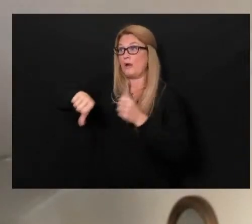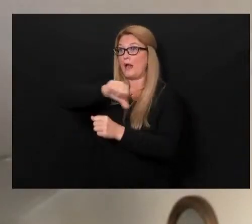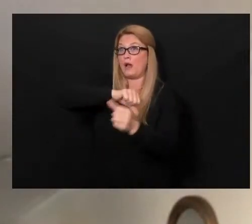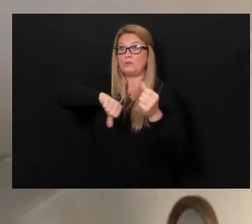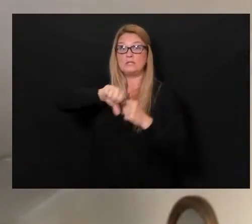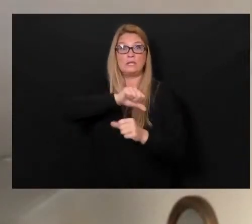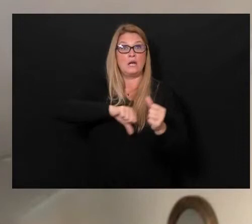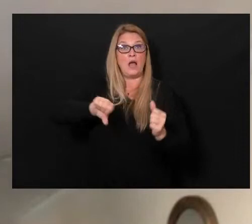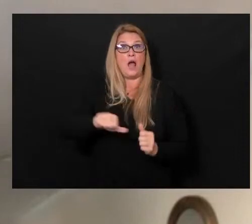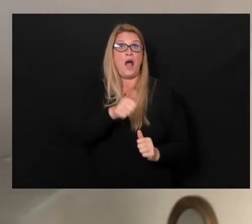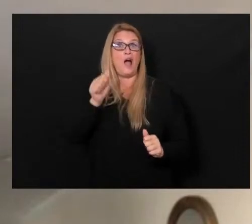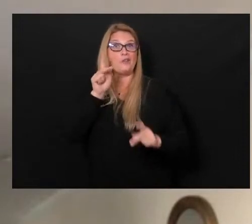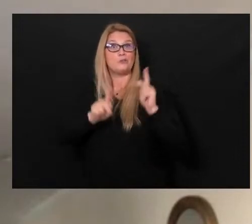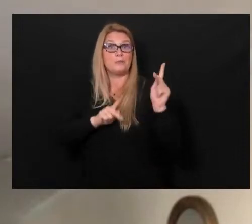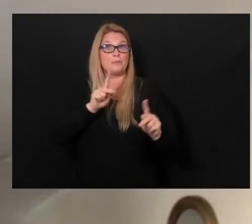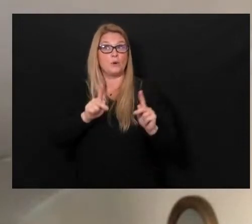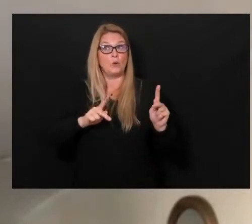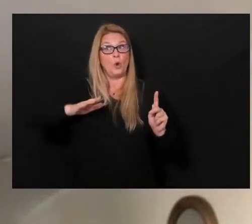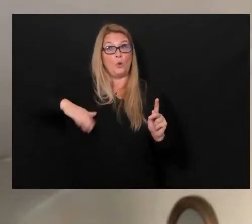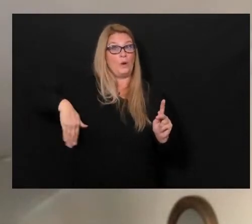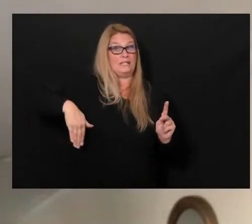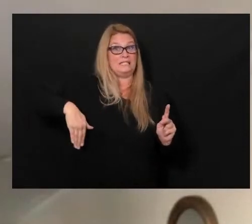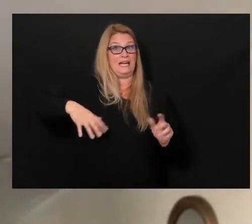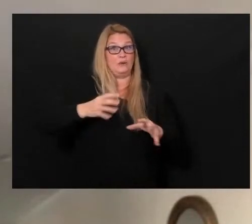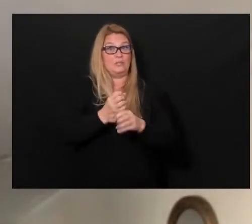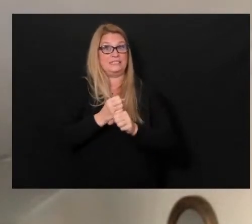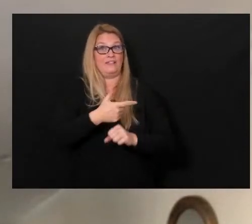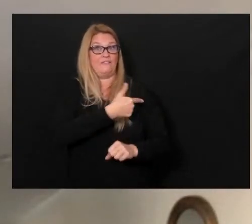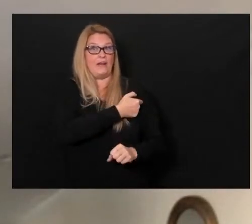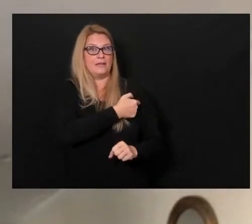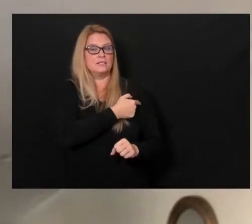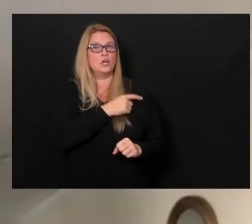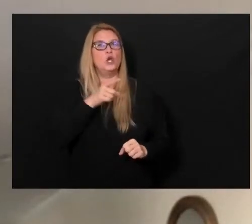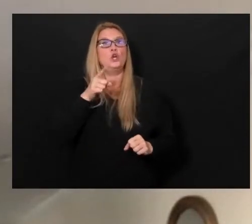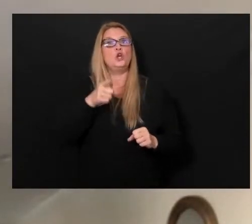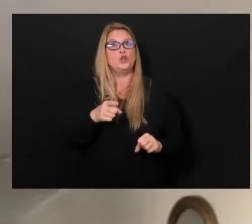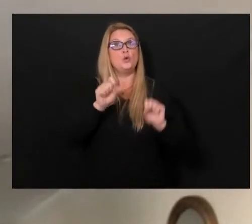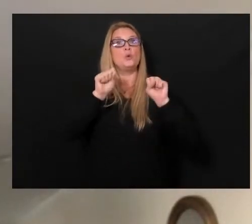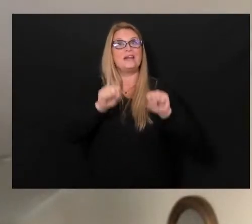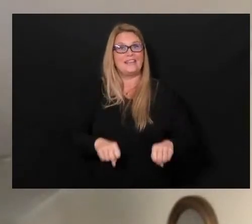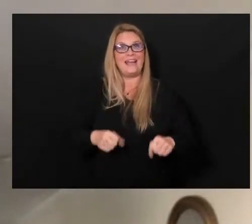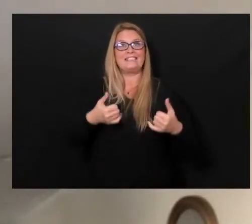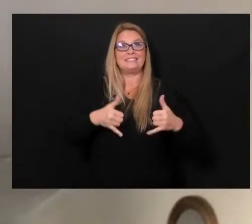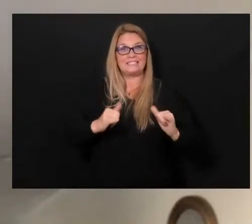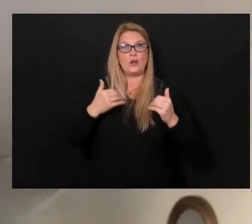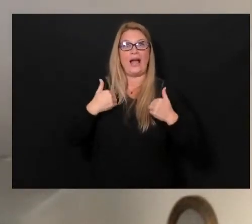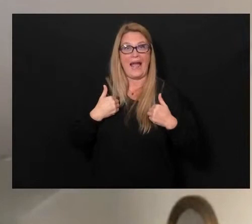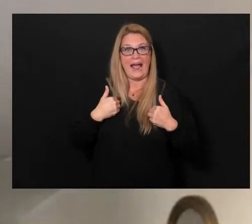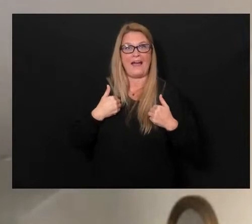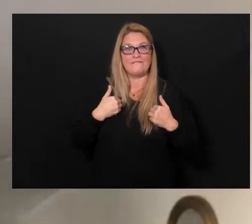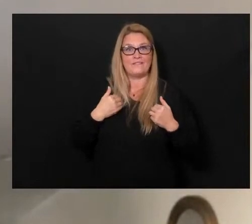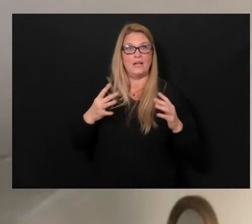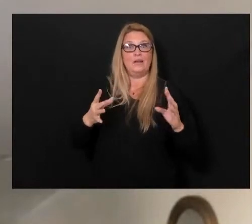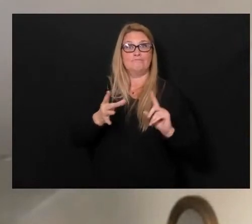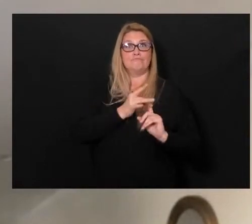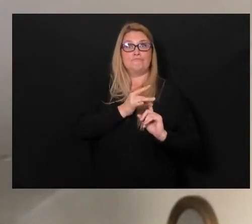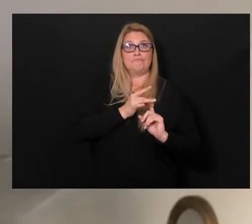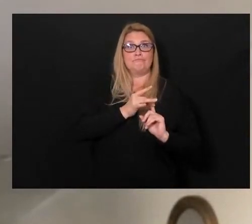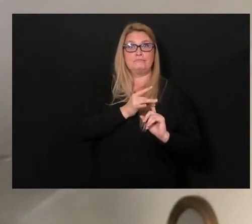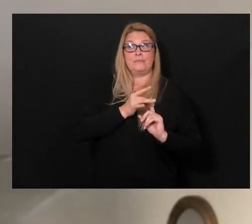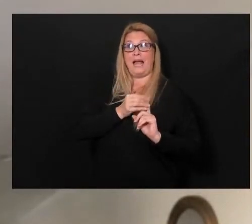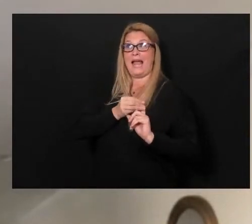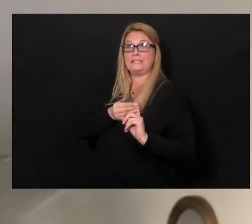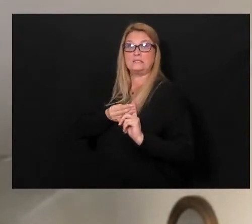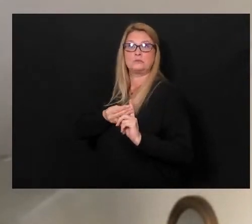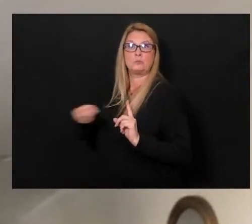have not had the vaccine, that you could still carry COVID in your nose, and that you could spread COVID,